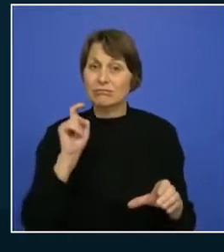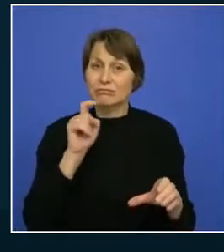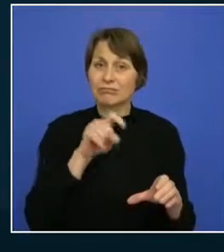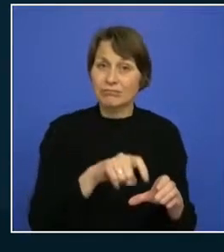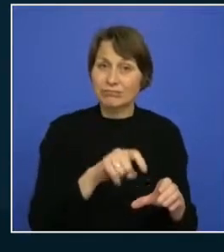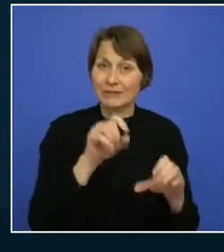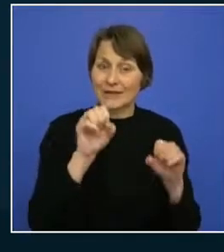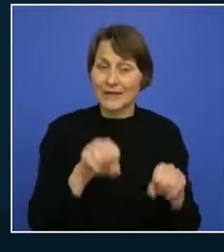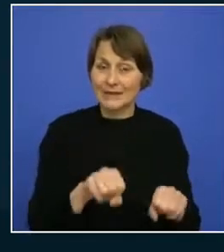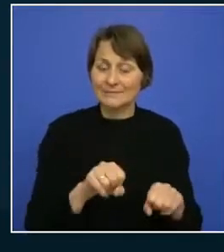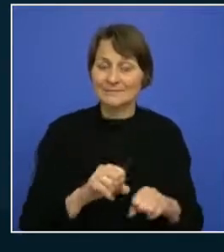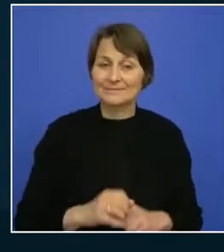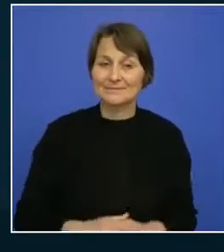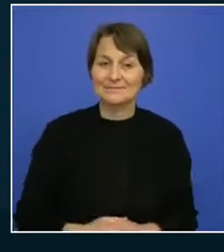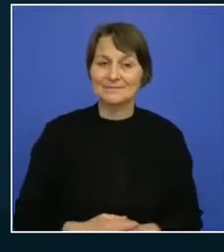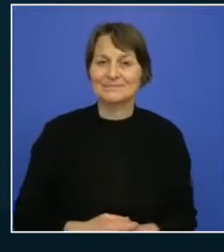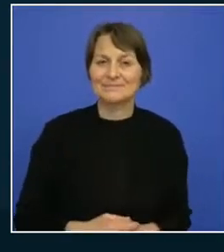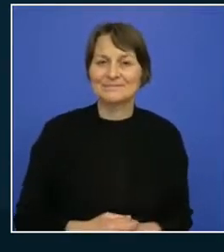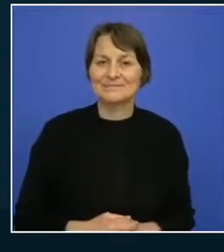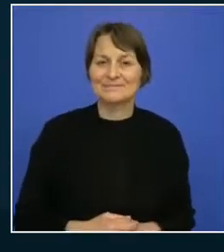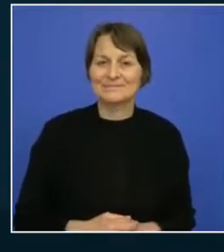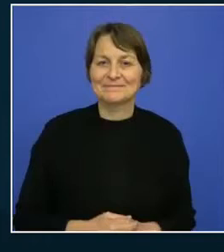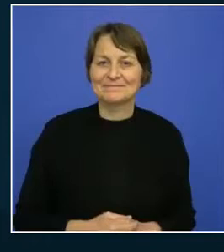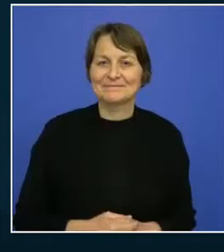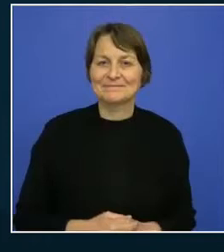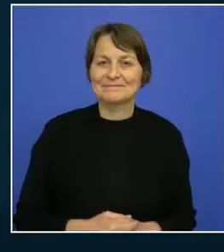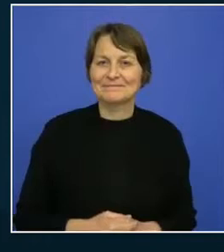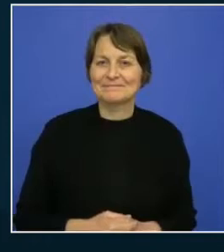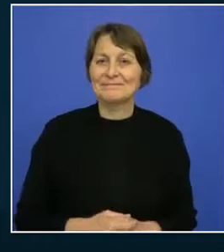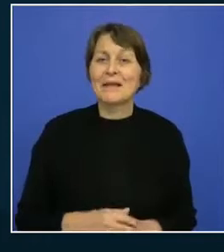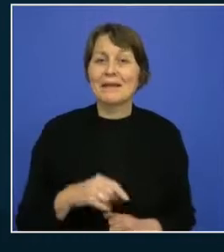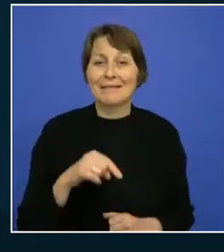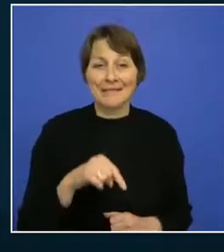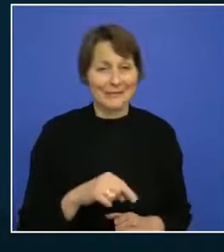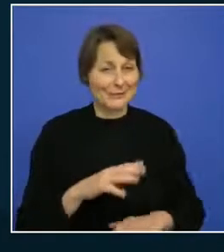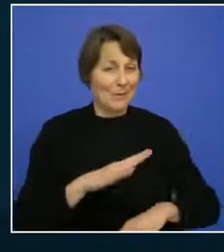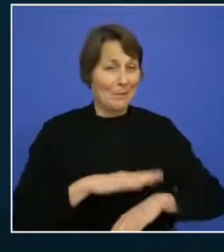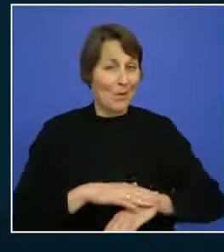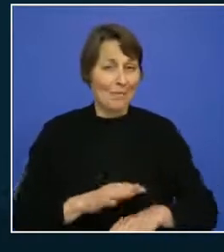This is the moment where IoT is going to save us.